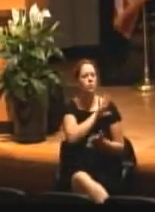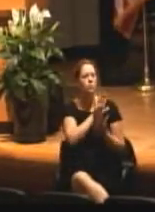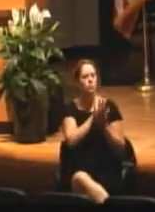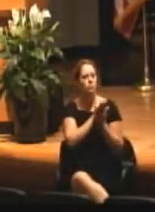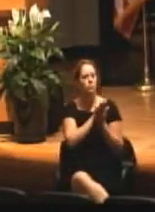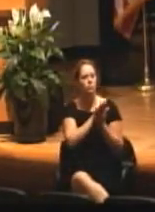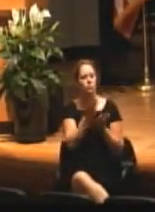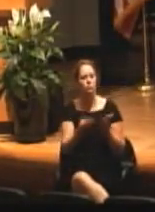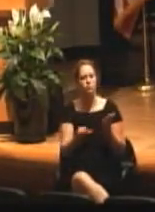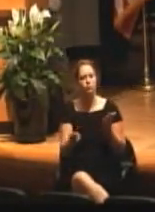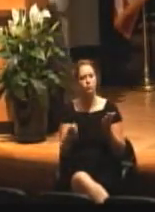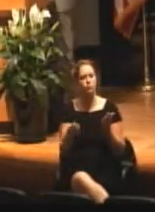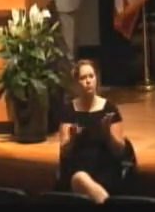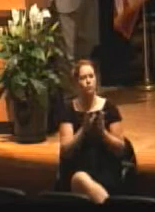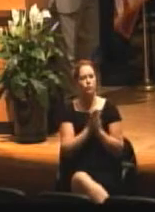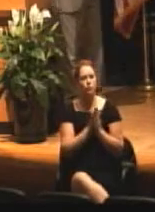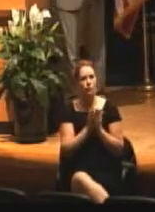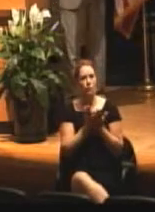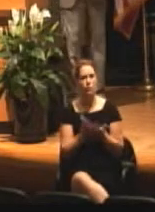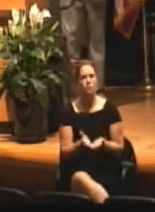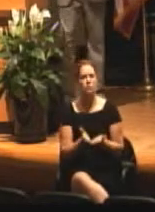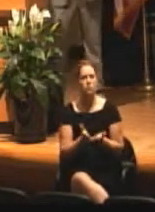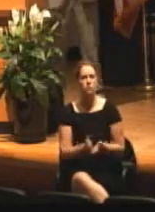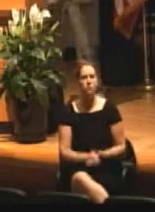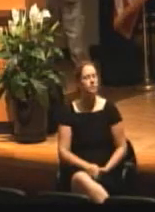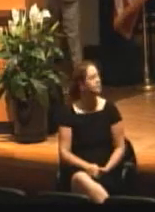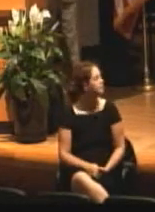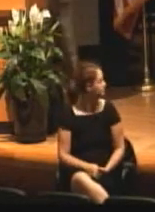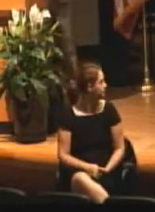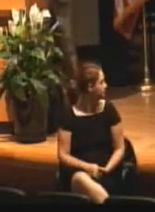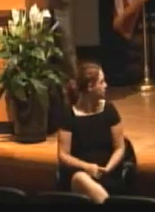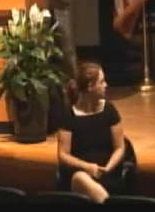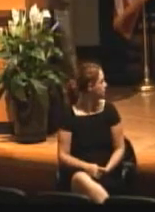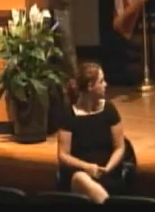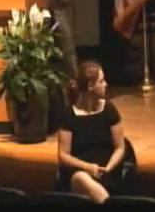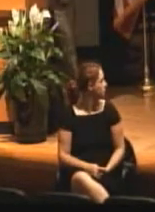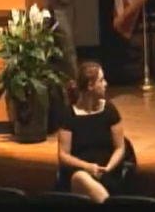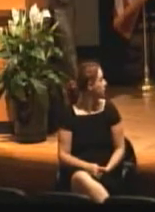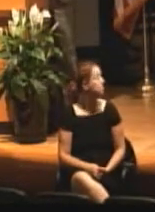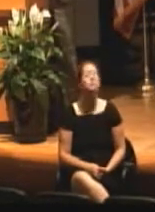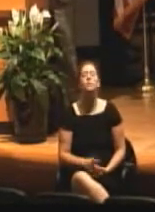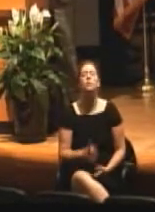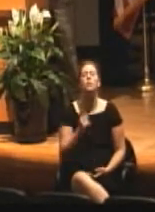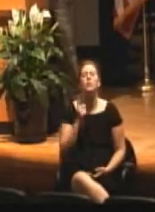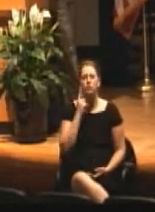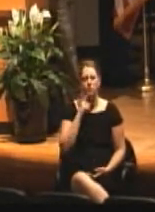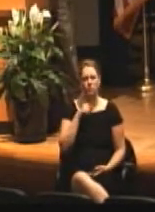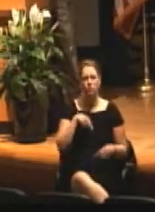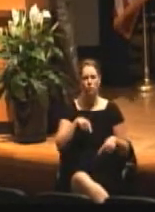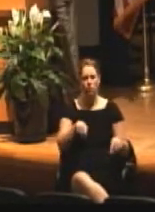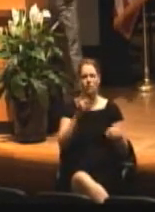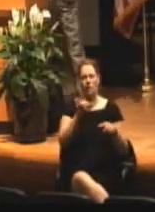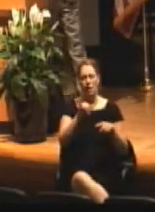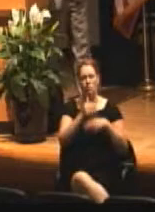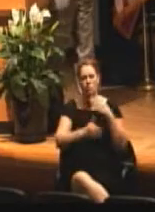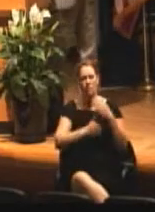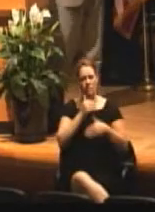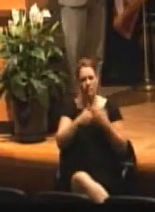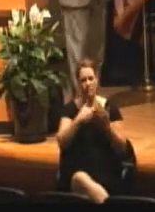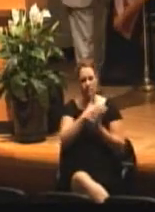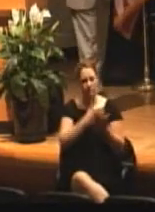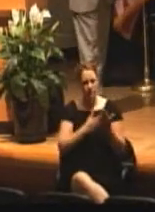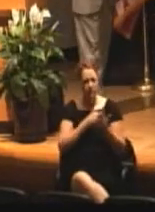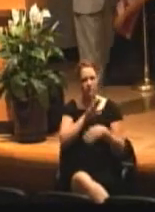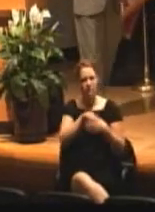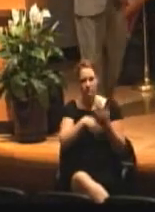And on one, we're going to just kind of leave, you know, backs up on that. So for the process piece, when you get qualified, we're going to get all the piece of information from you guys.